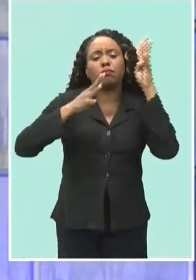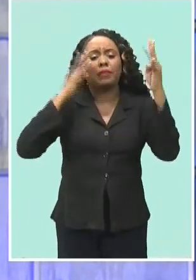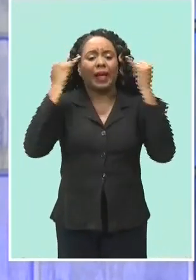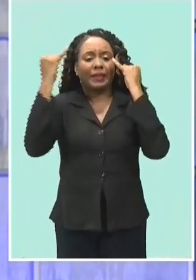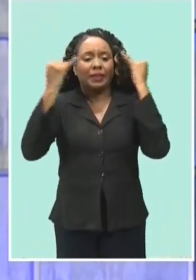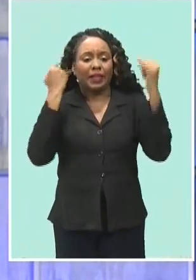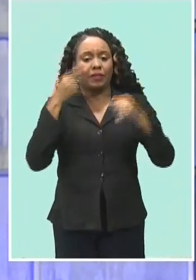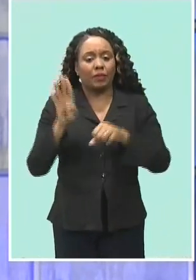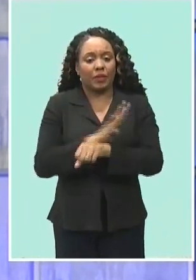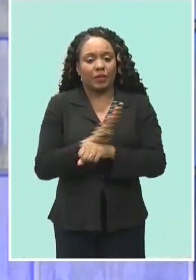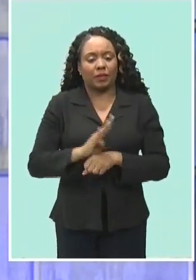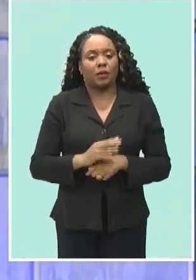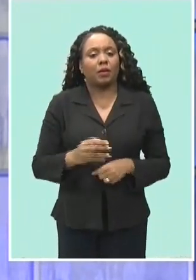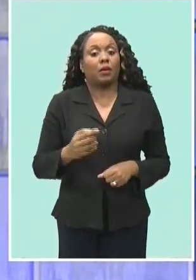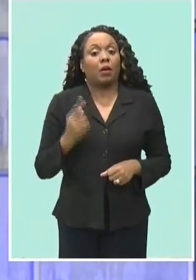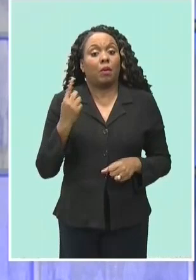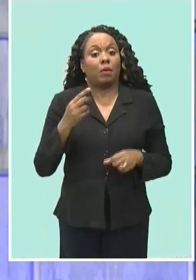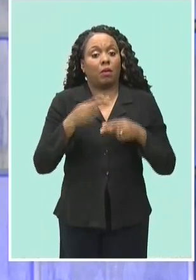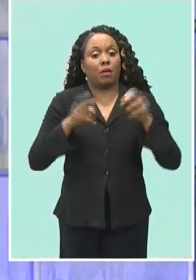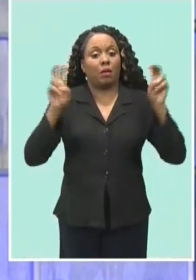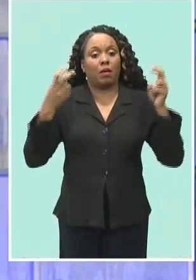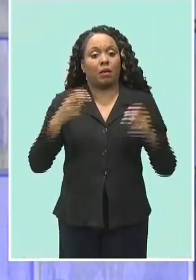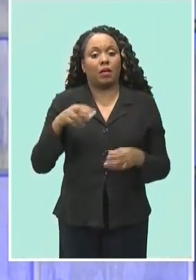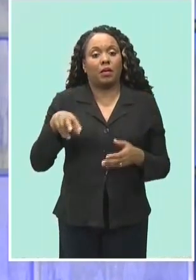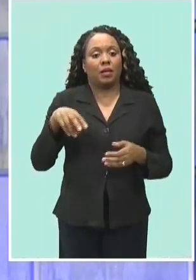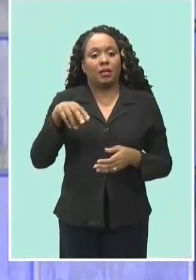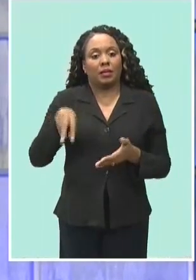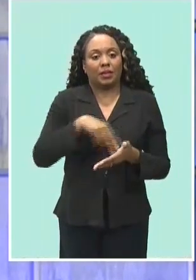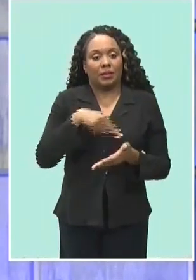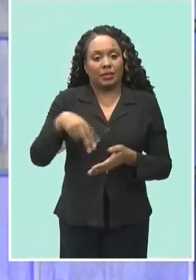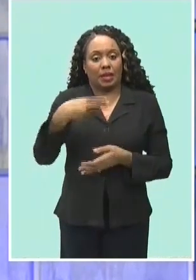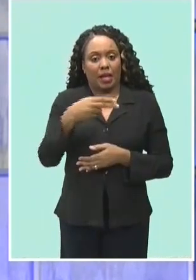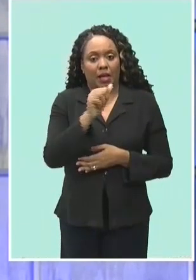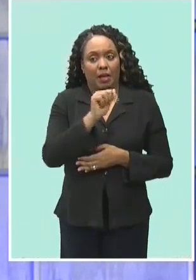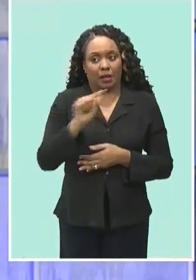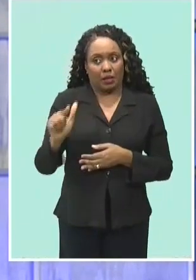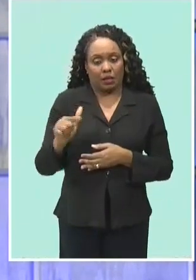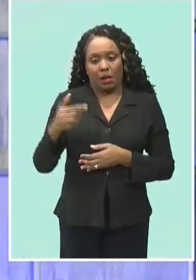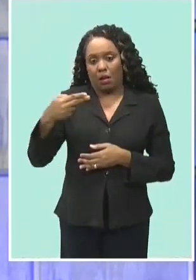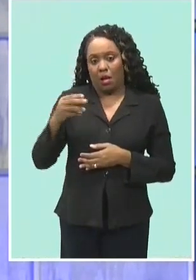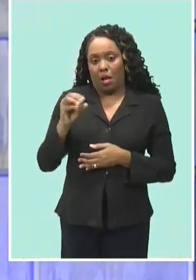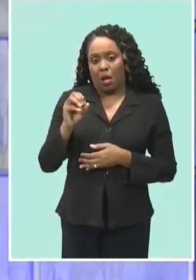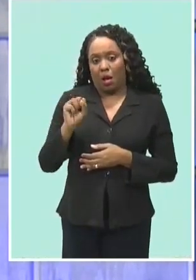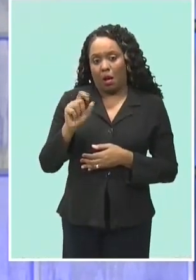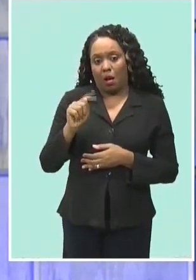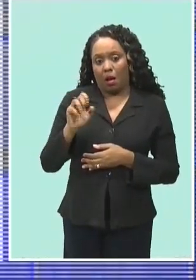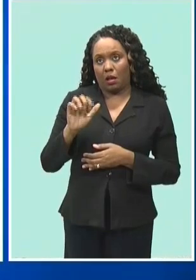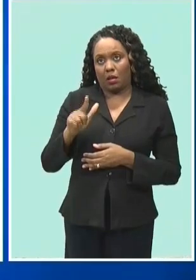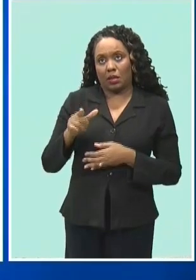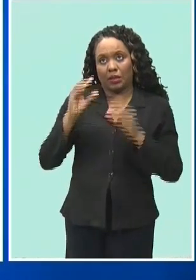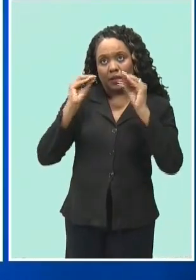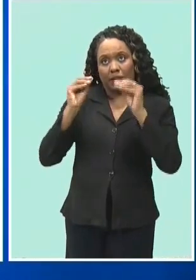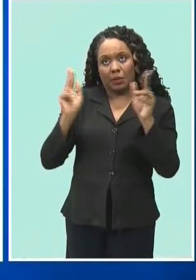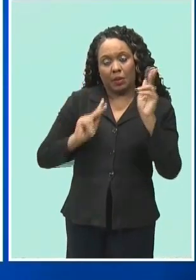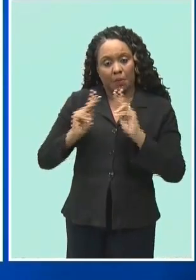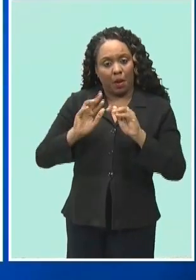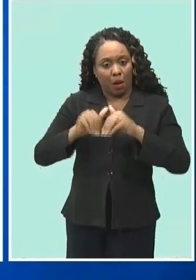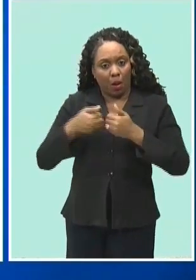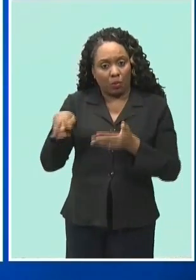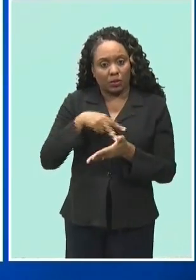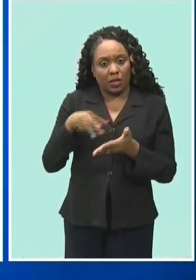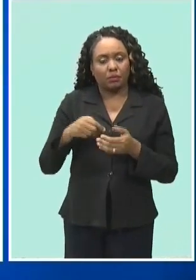called Dancehall Hostel involves teaching tourists how to dance to local music, as we hear from TVJ. It's all happening in